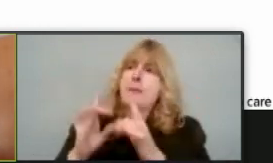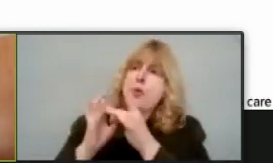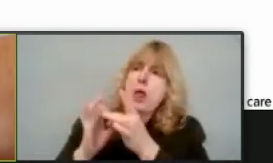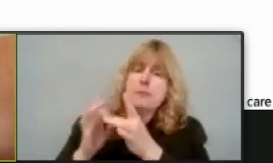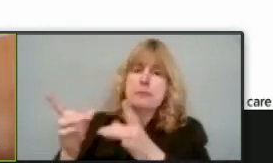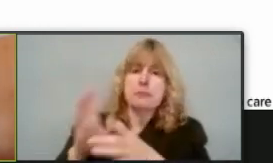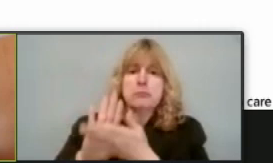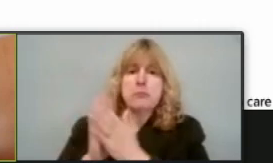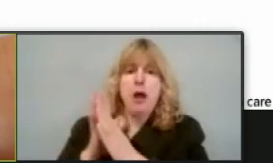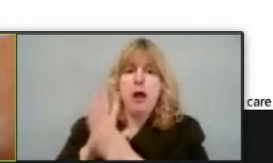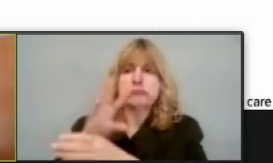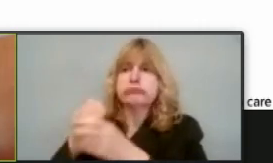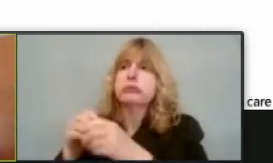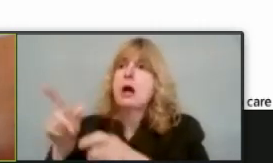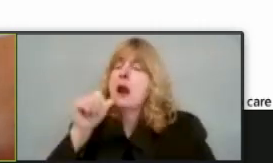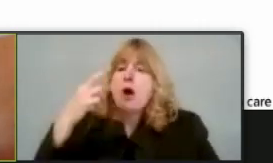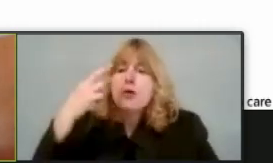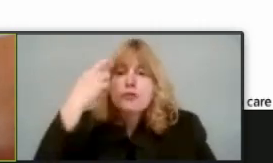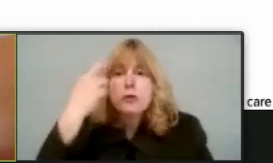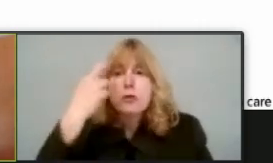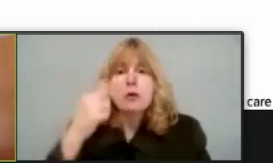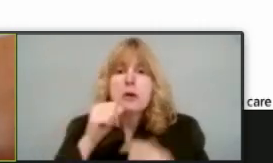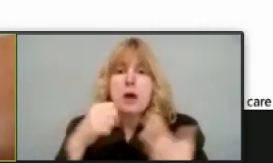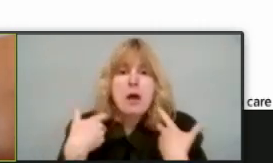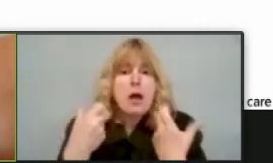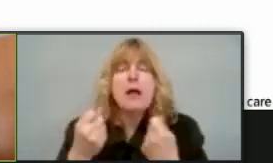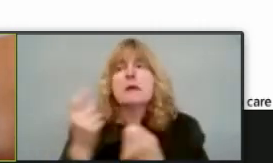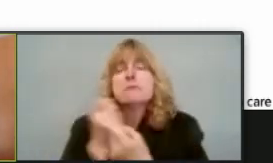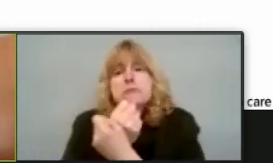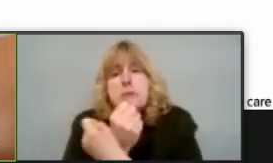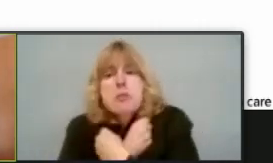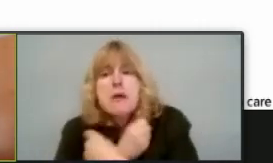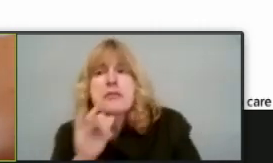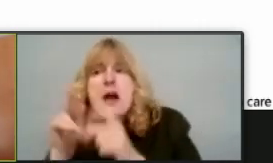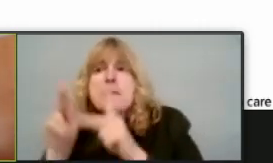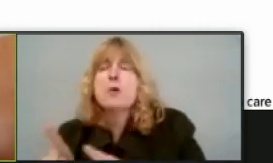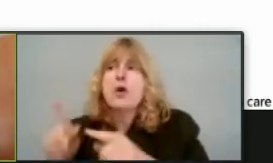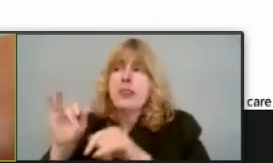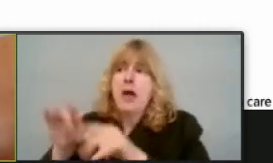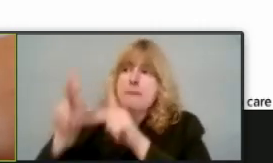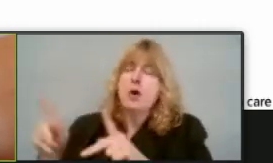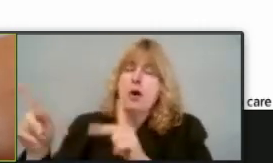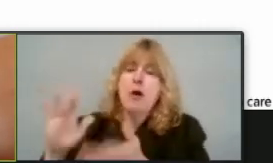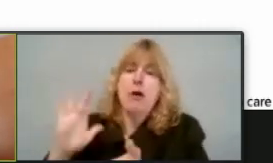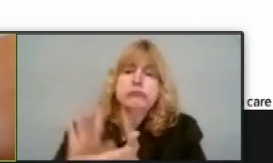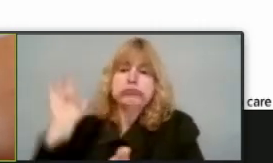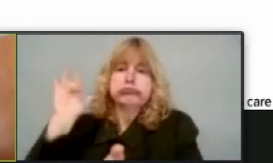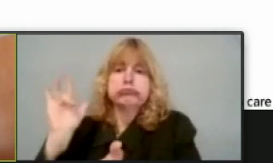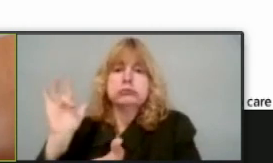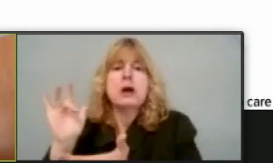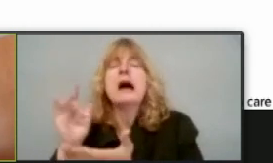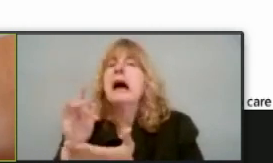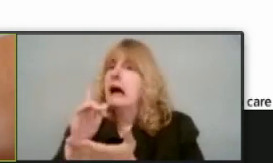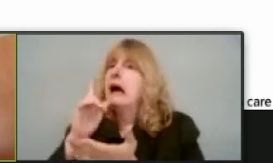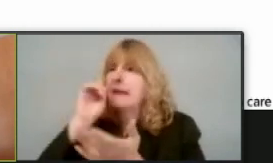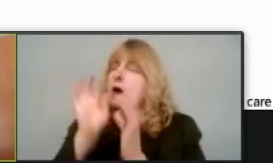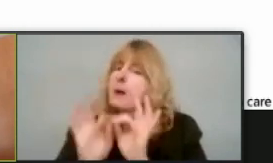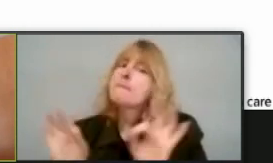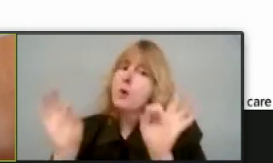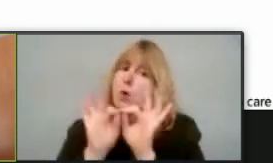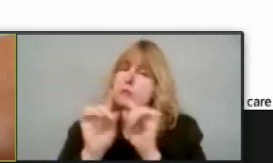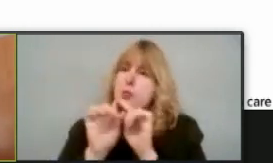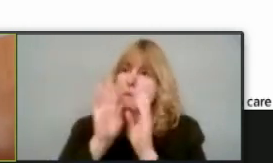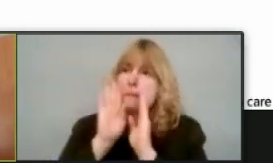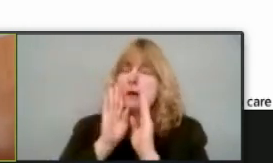realize that it's unhealthy. They have a love for this person. This person takes advantage of it. So I think it's really important to just kind of pay attention